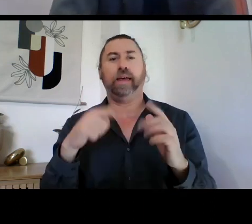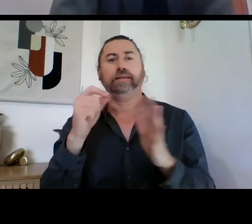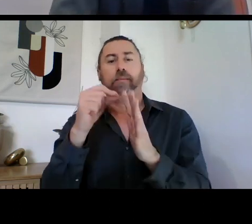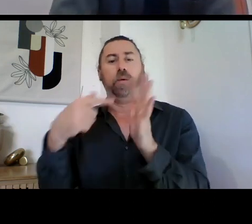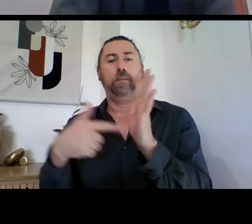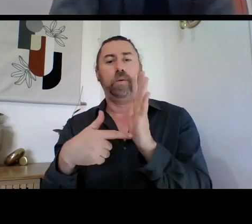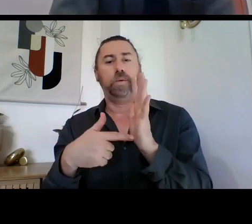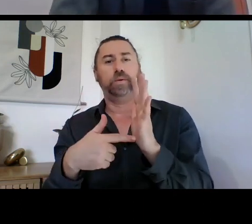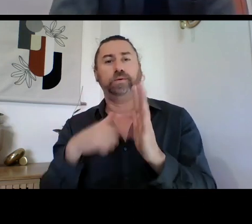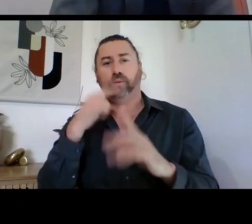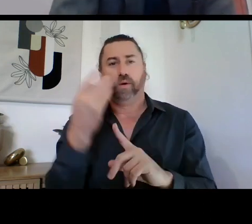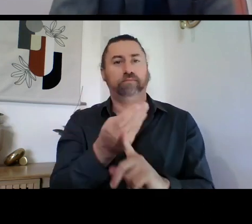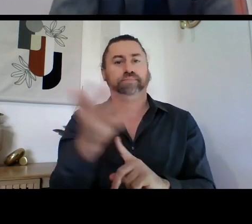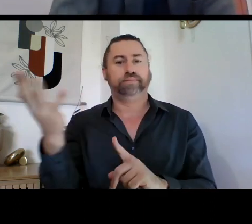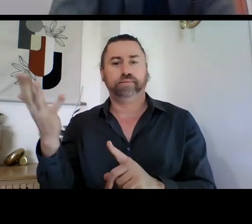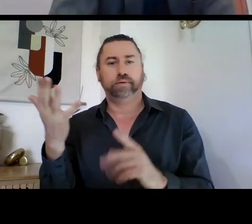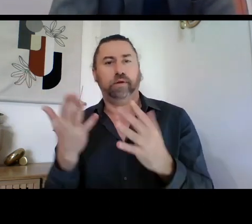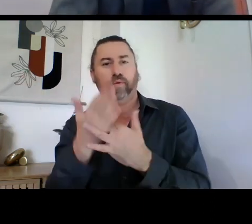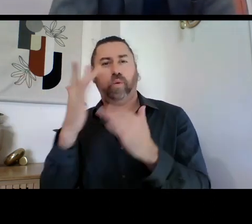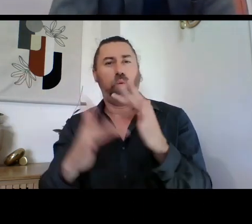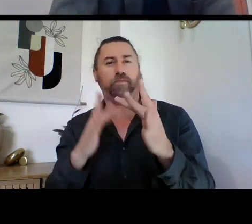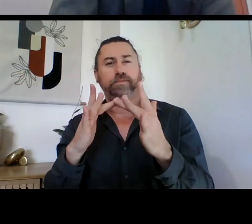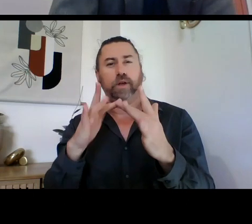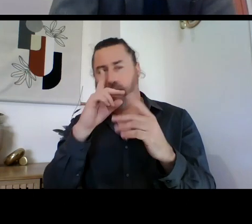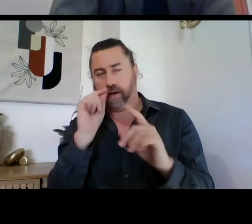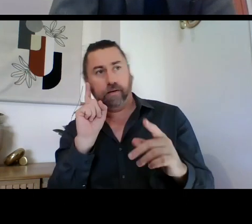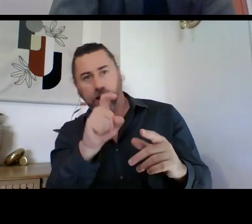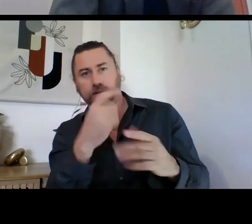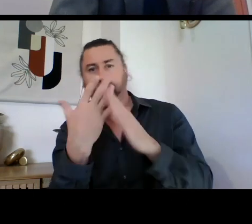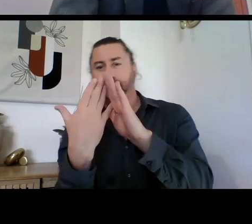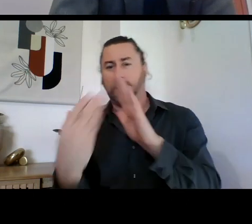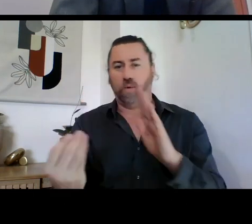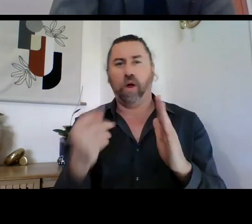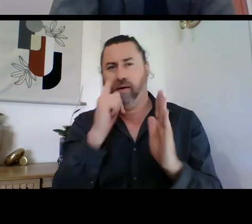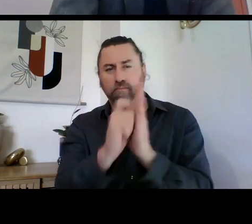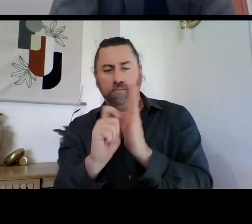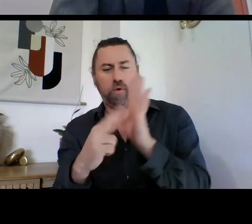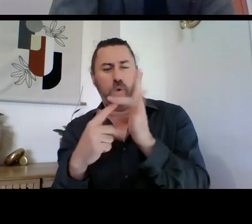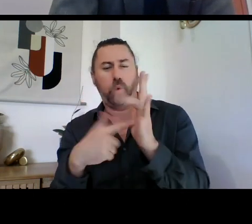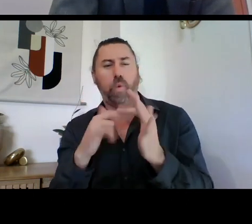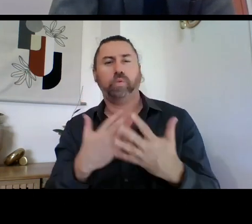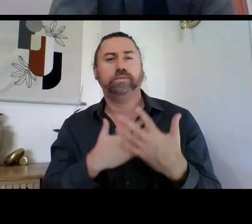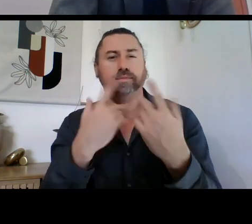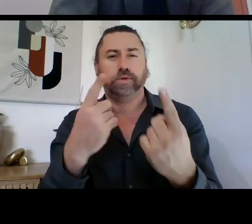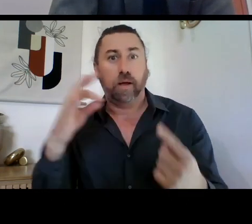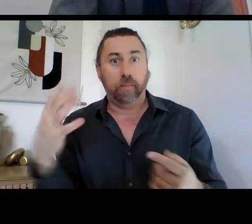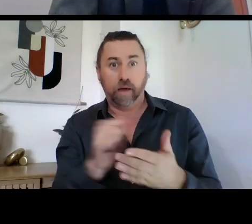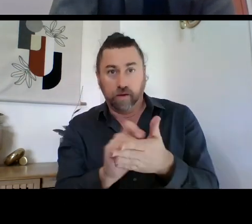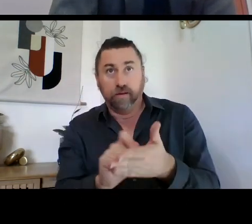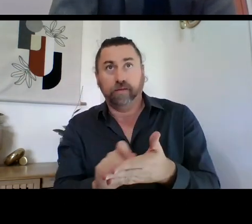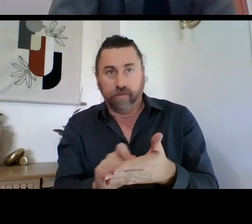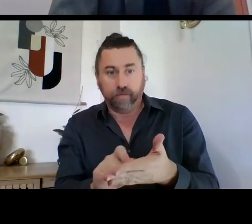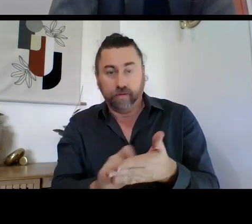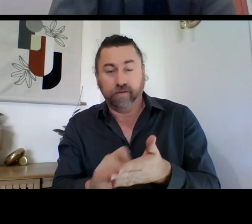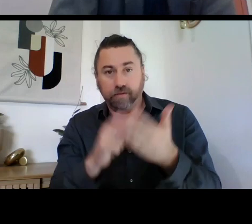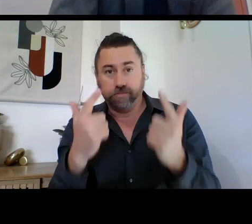PowerPoint available via the website to you. So of course, please take notes, but don't feel that you need to capture every point that we